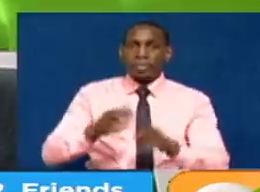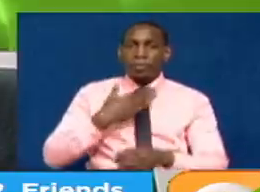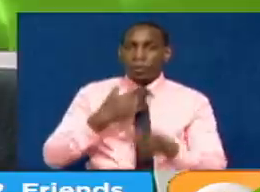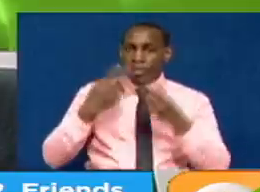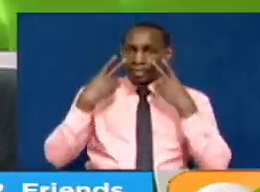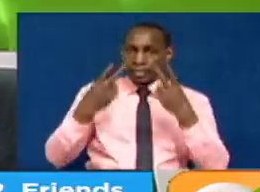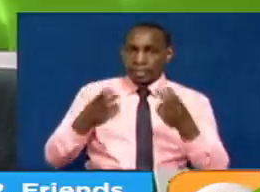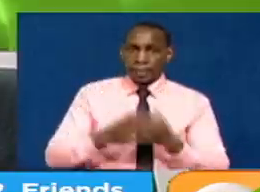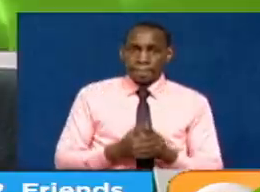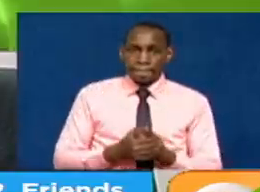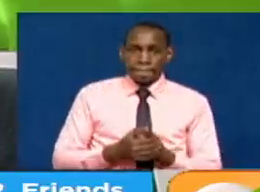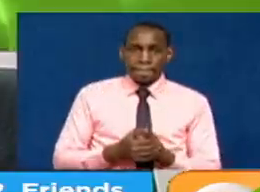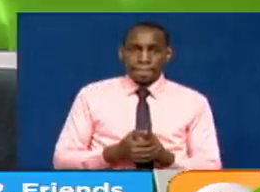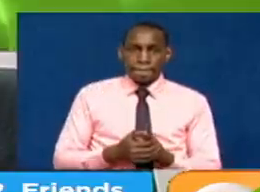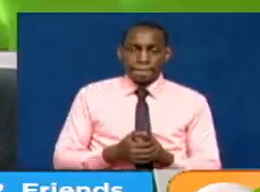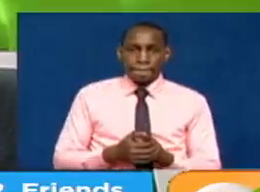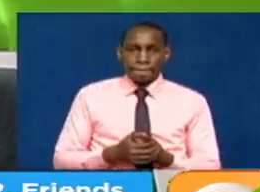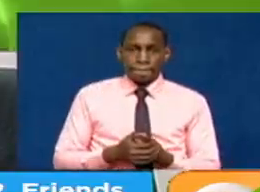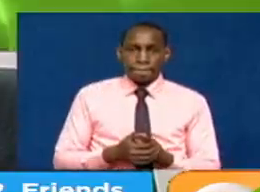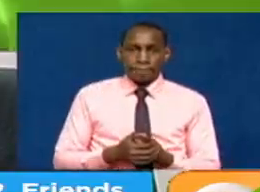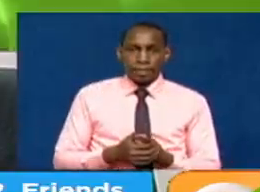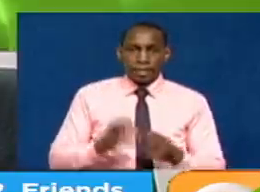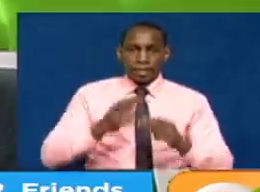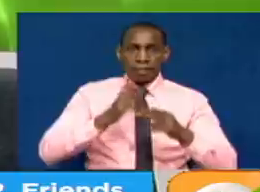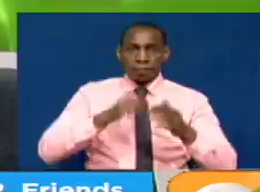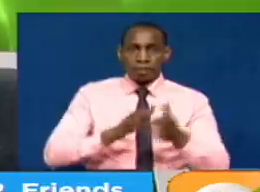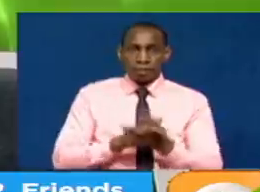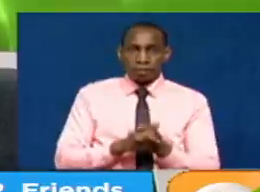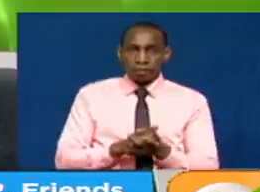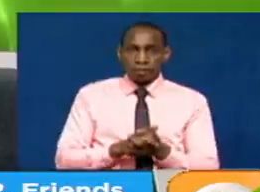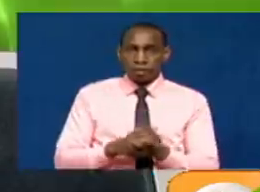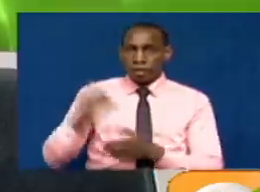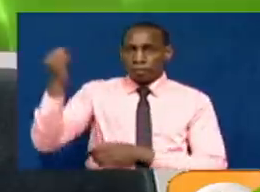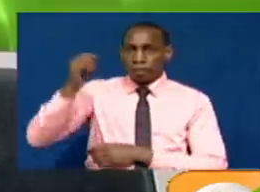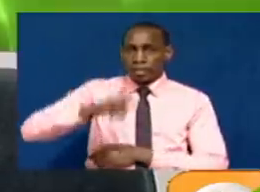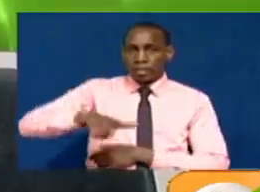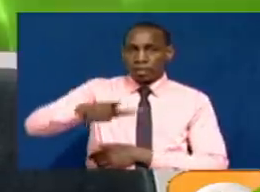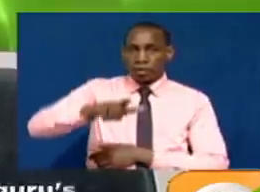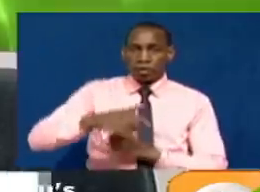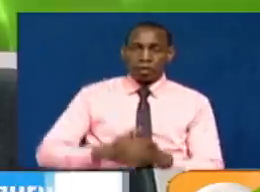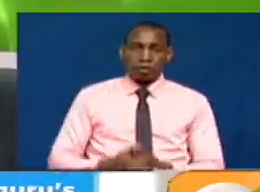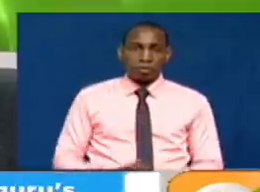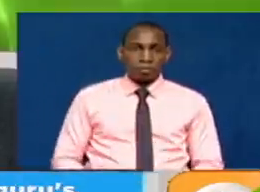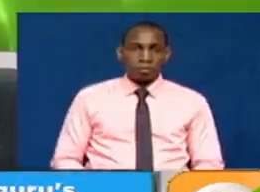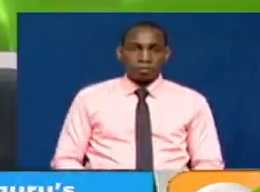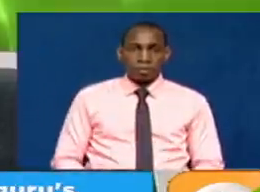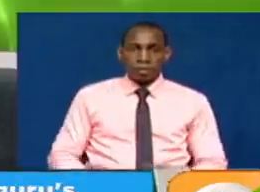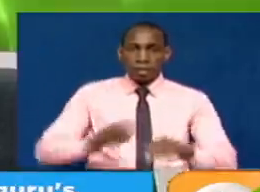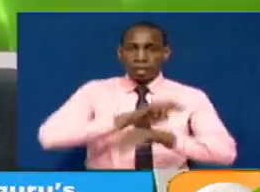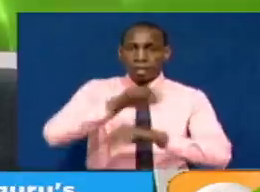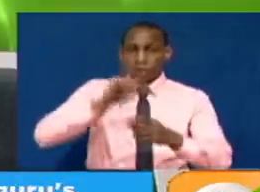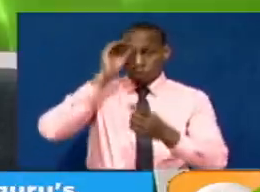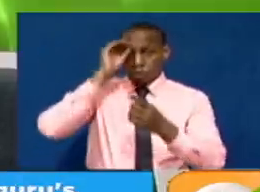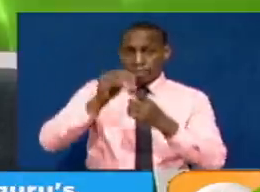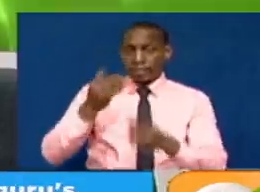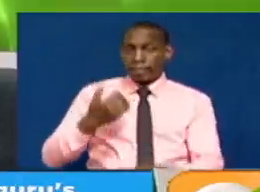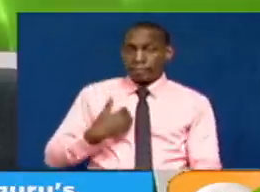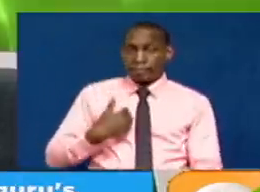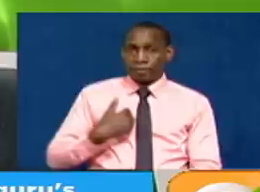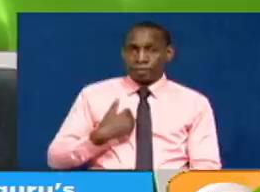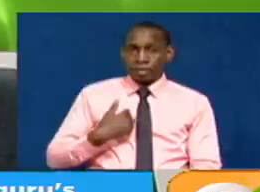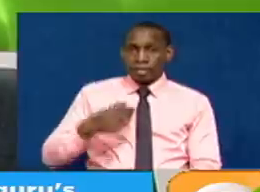look at it beyond what we're calling around the table here, politics is local. There are national objectives